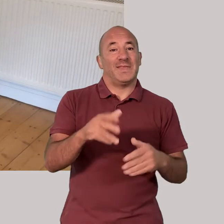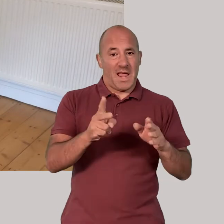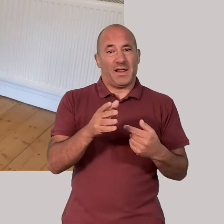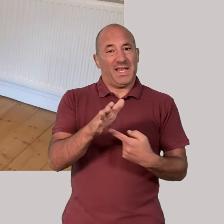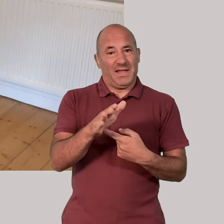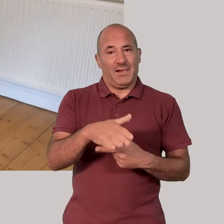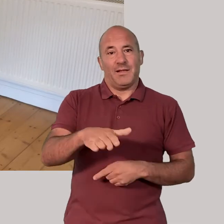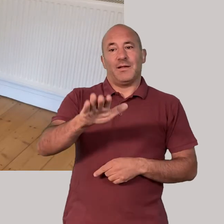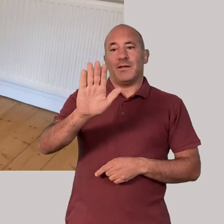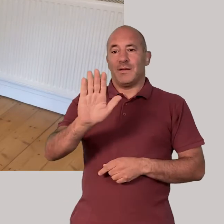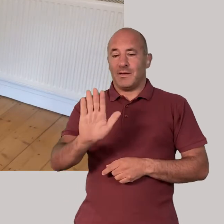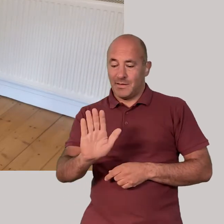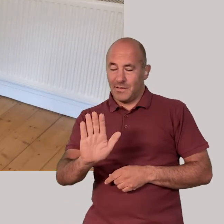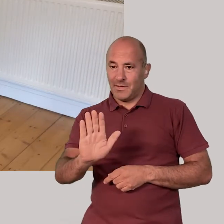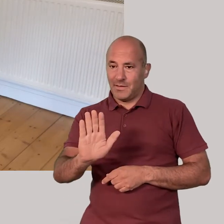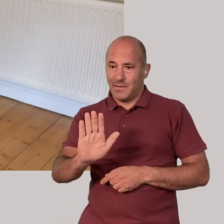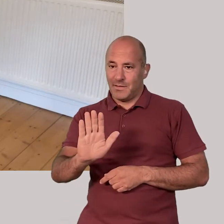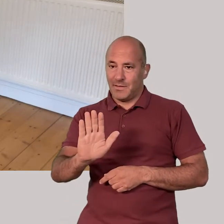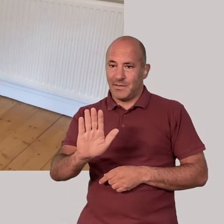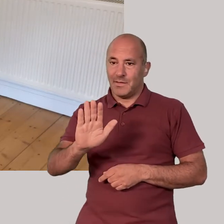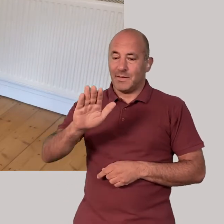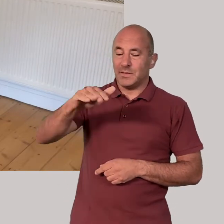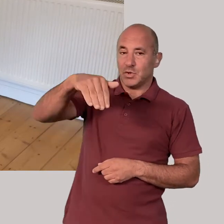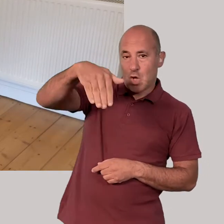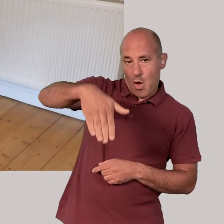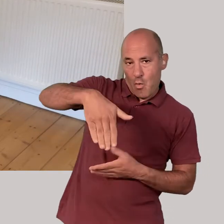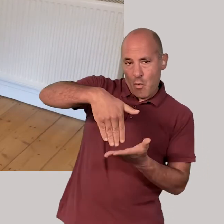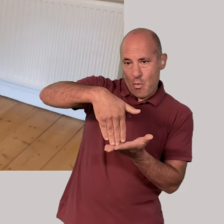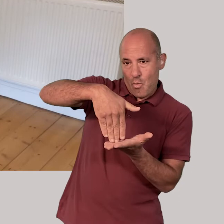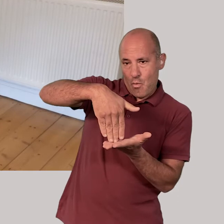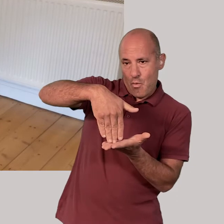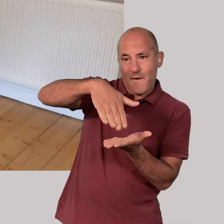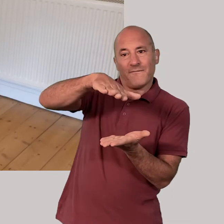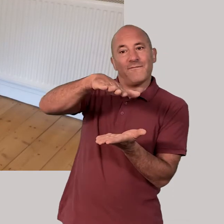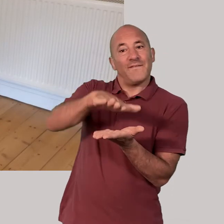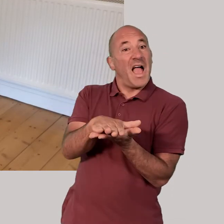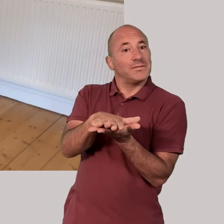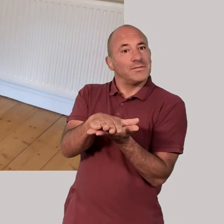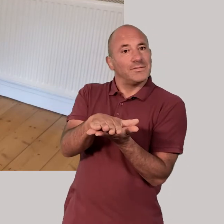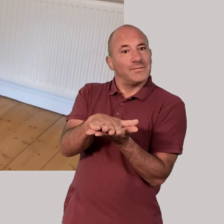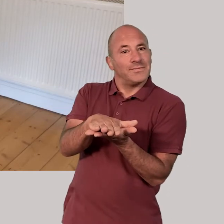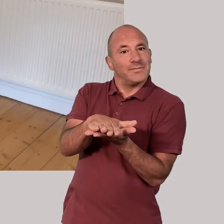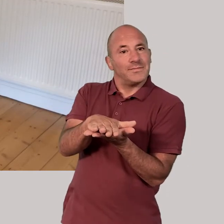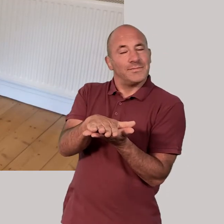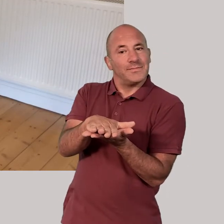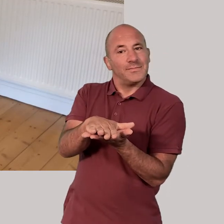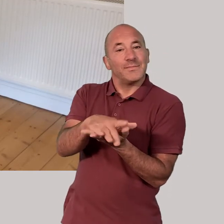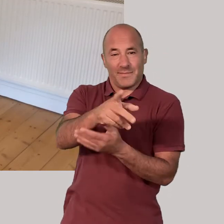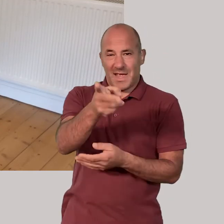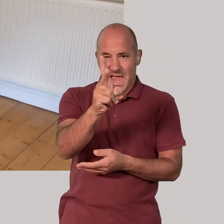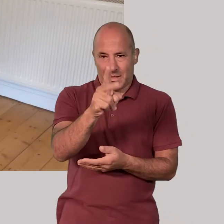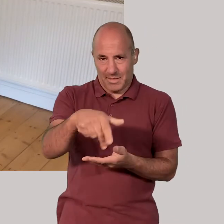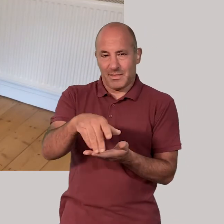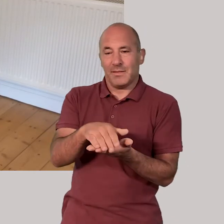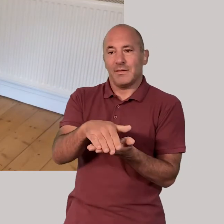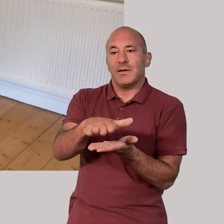then can we do a heel and a toe and a flat? Do